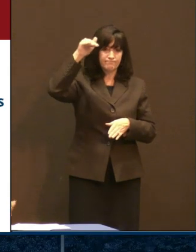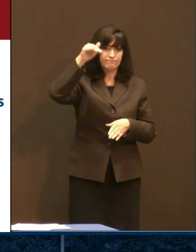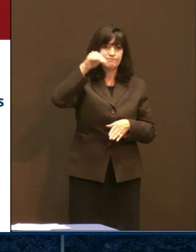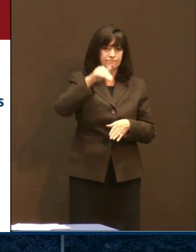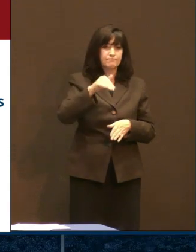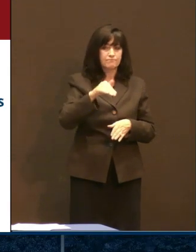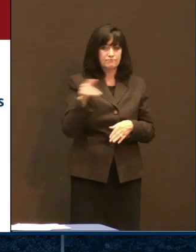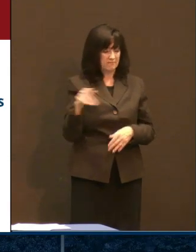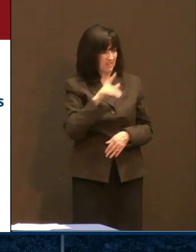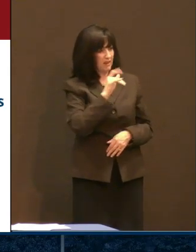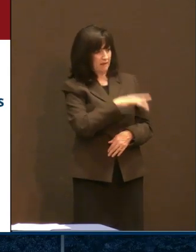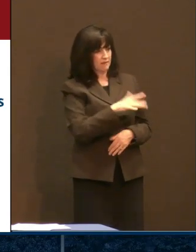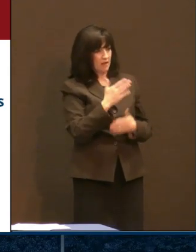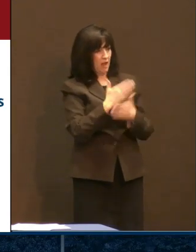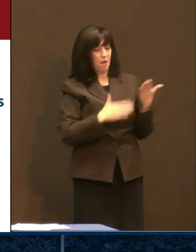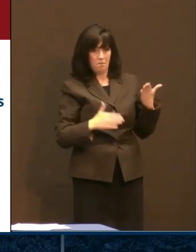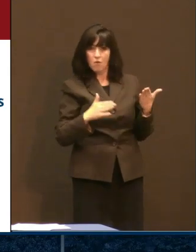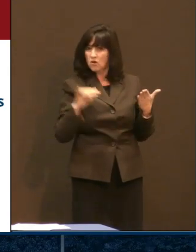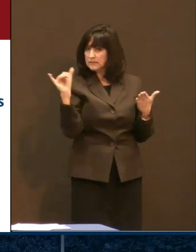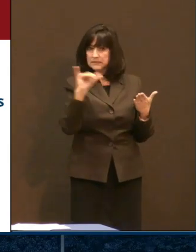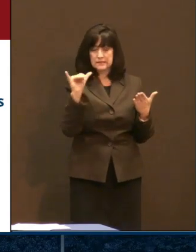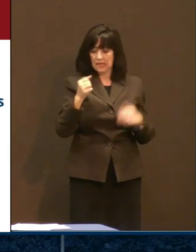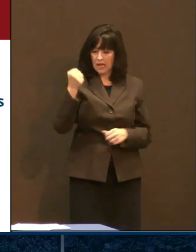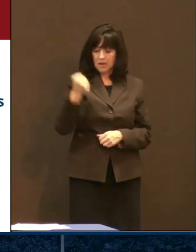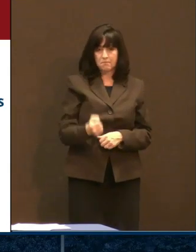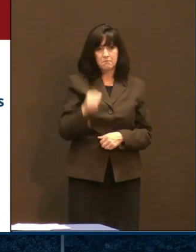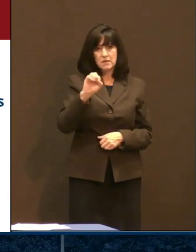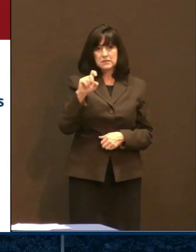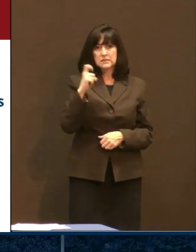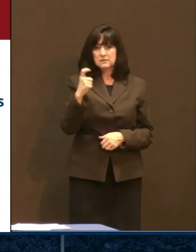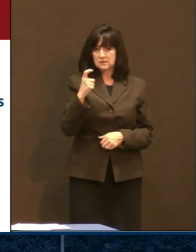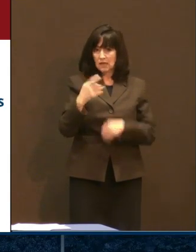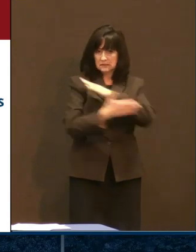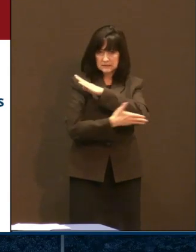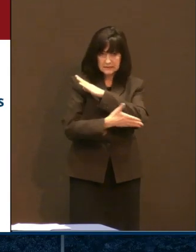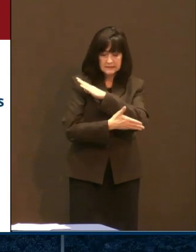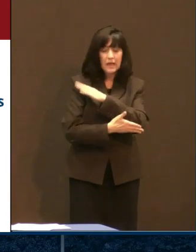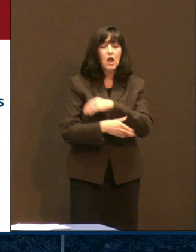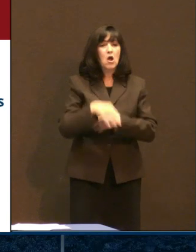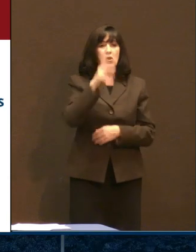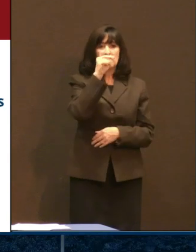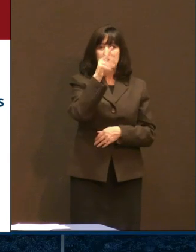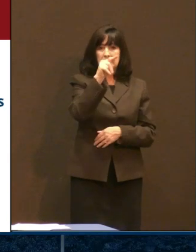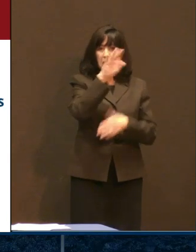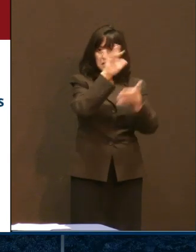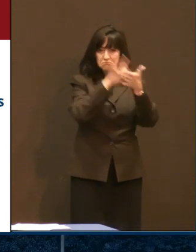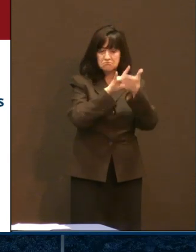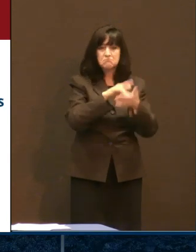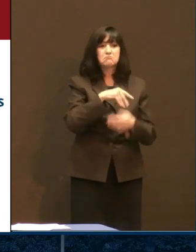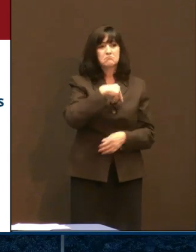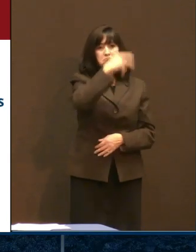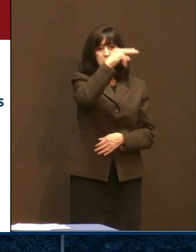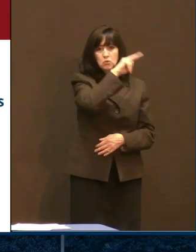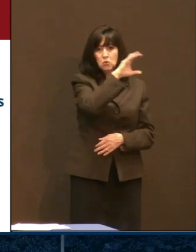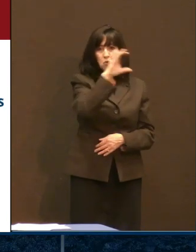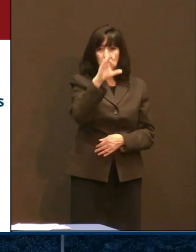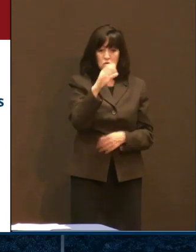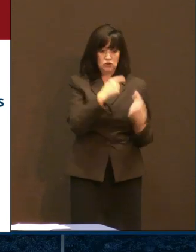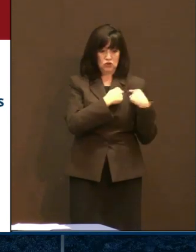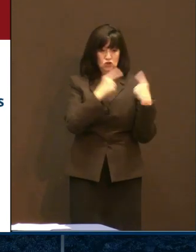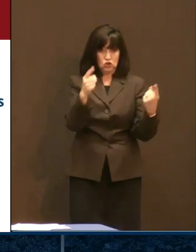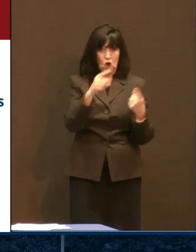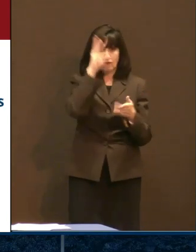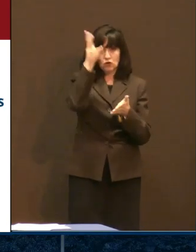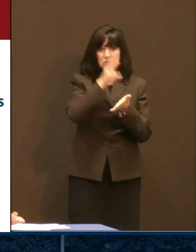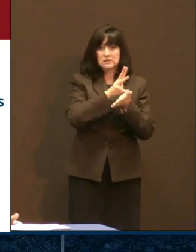of our Sussex County outreach as well. Absolutely. So we've done this in Sussex County, we've done this in Kent and Newcastle, really for about 6 weeks to